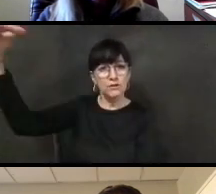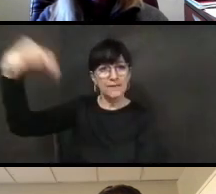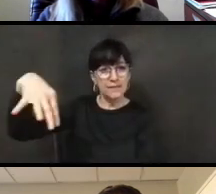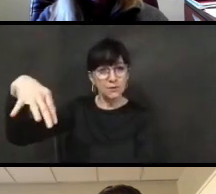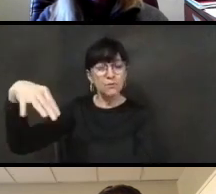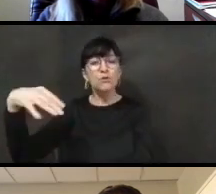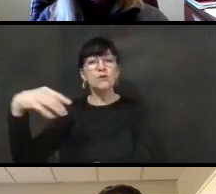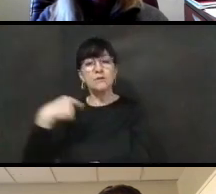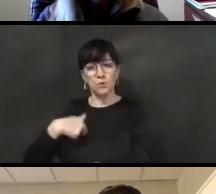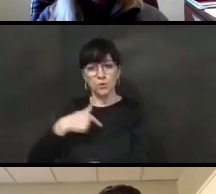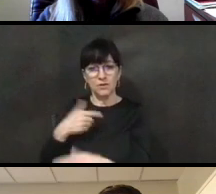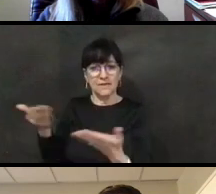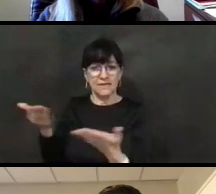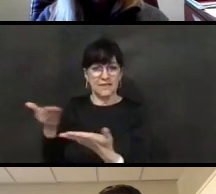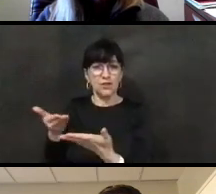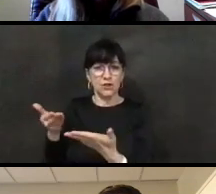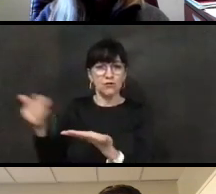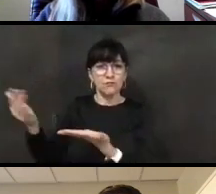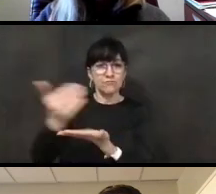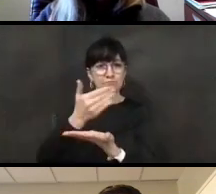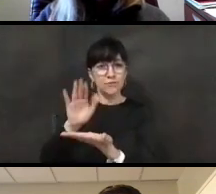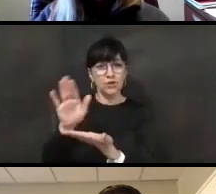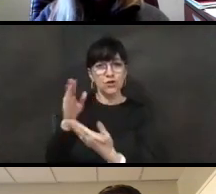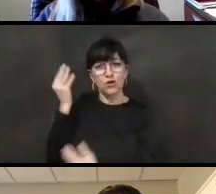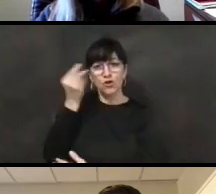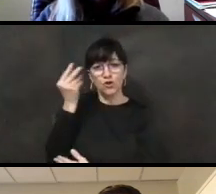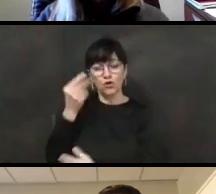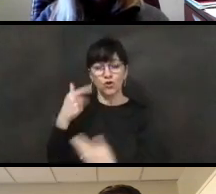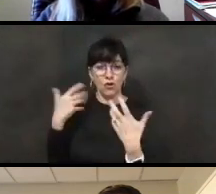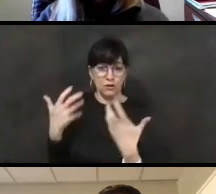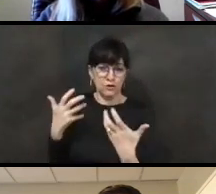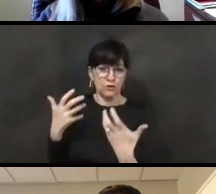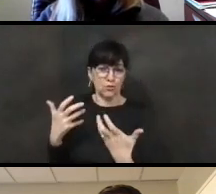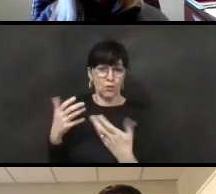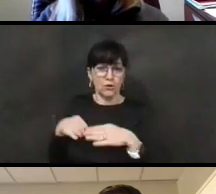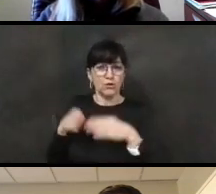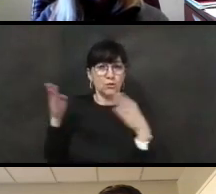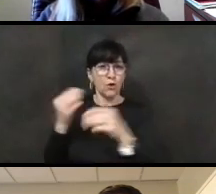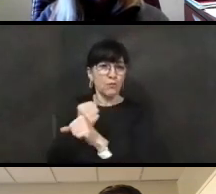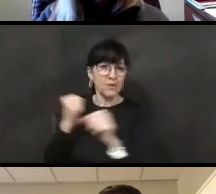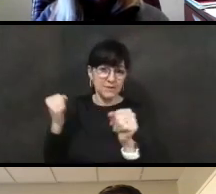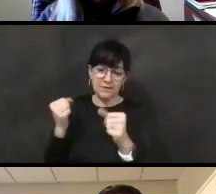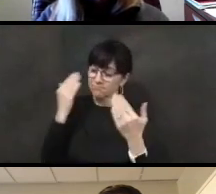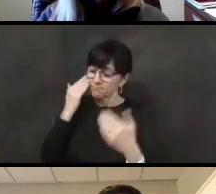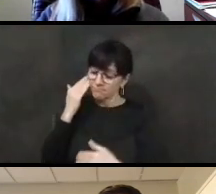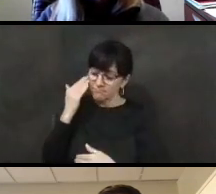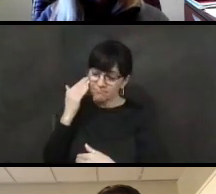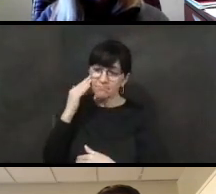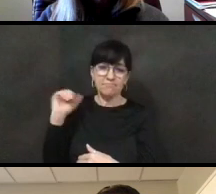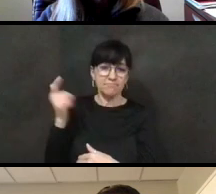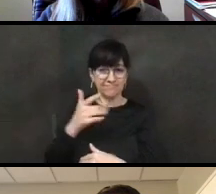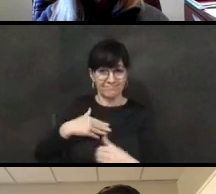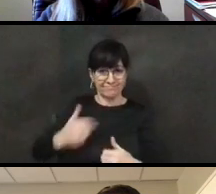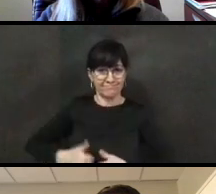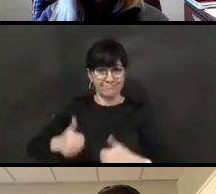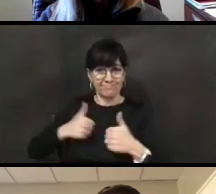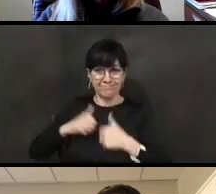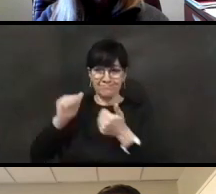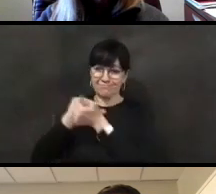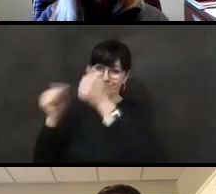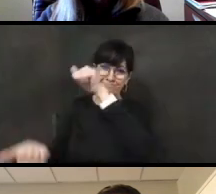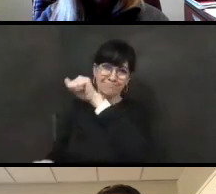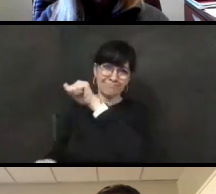your thoughts so that we can reopen safely when the time is right. We all know that our lives have changed over the past few weeks, and